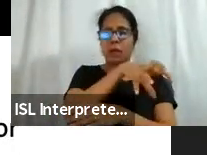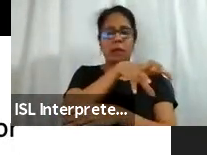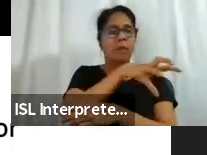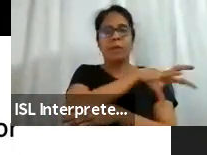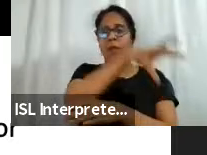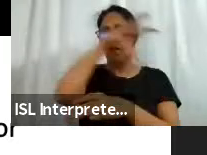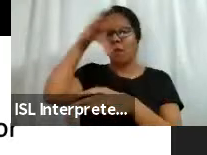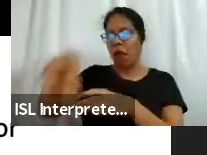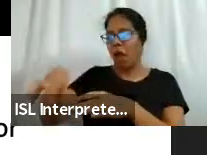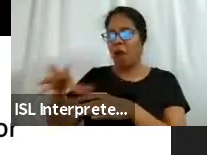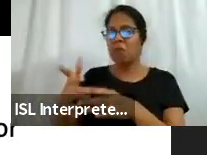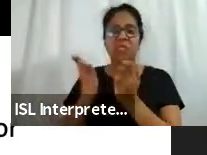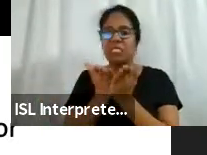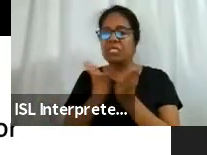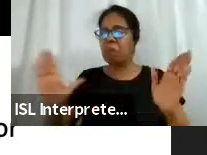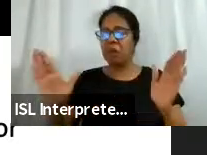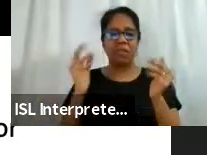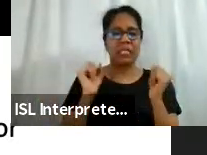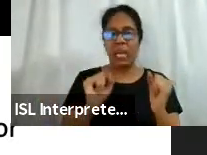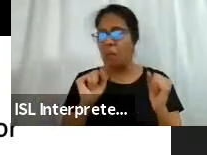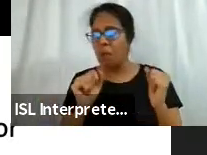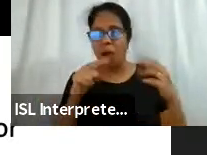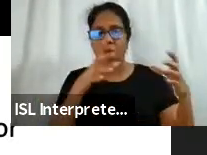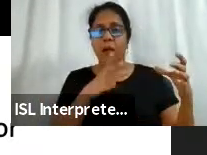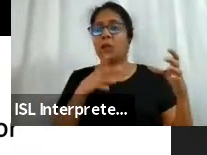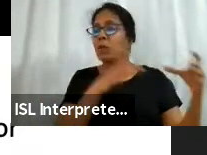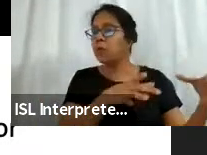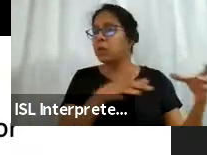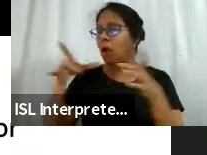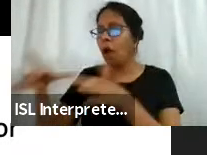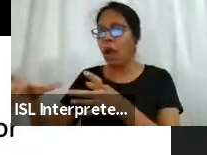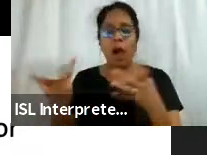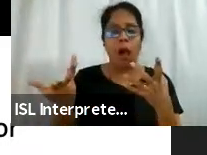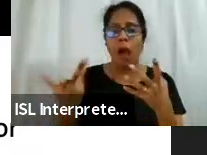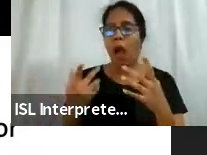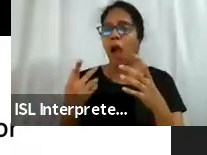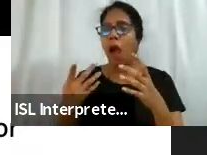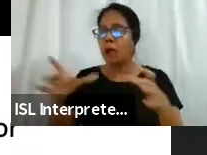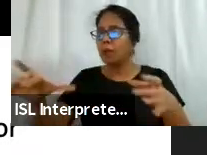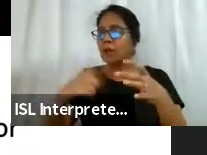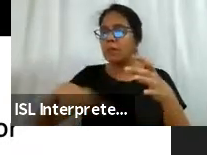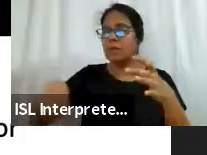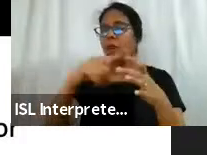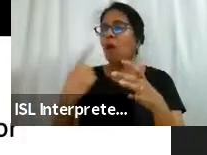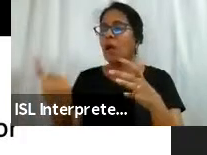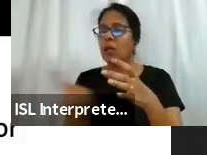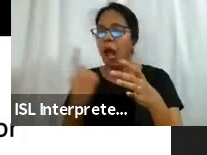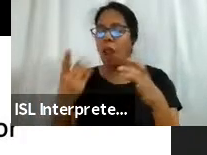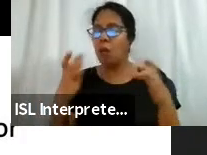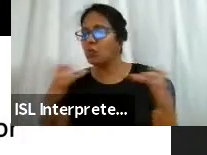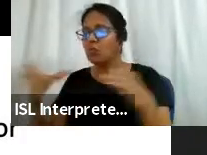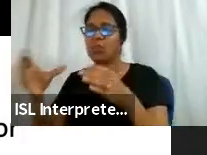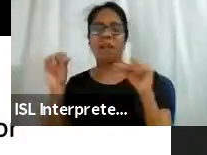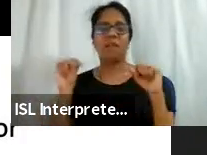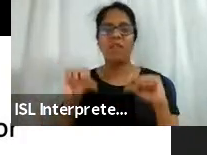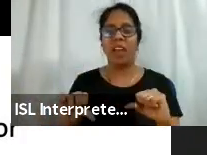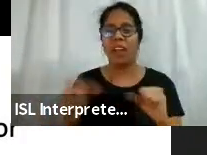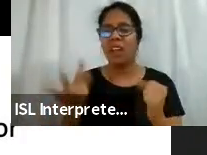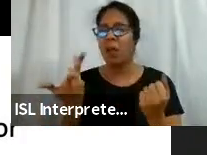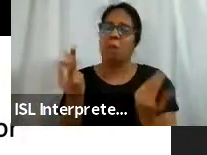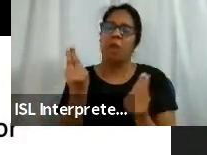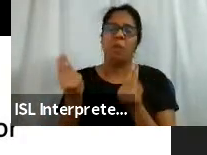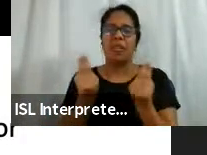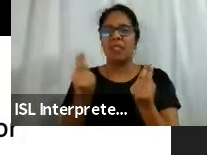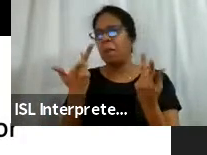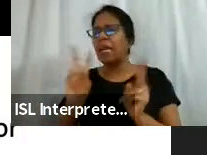for that duration. That means quarantining of the contacts is not possible, maybe because of occupational reasons or